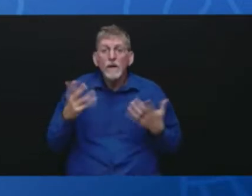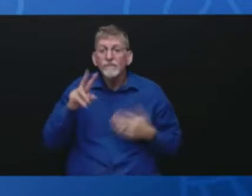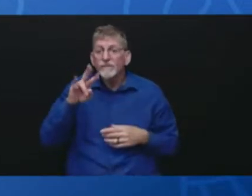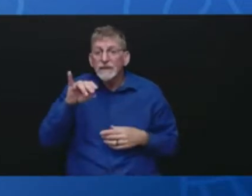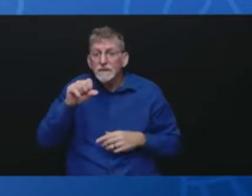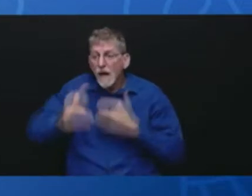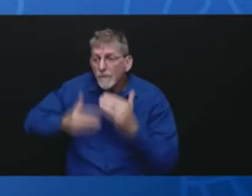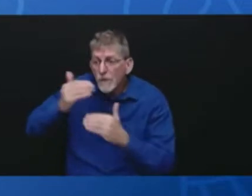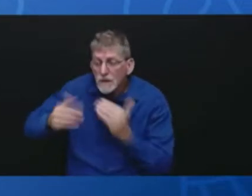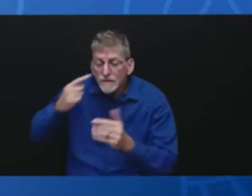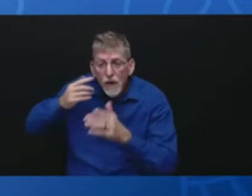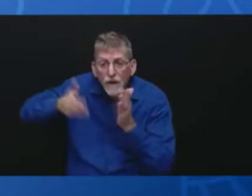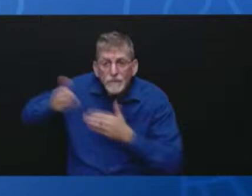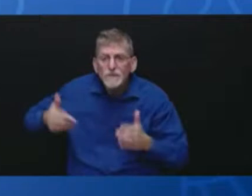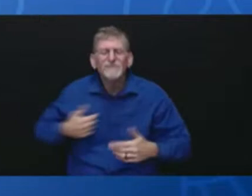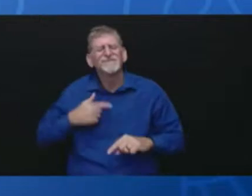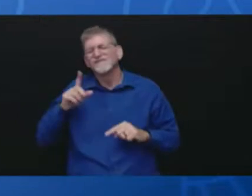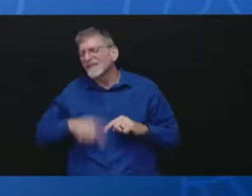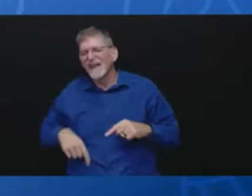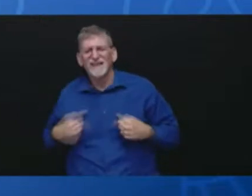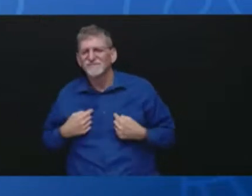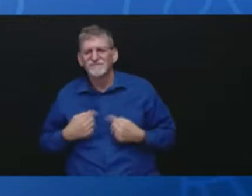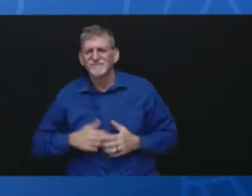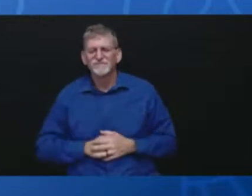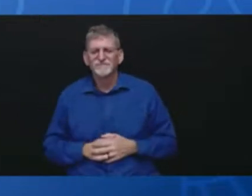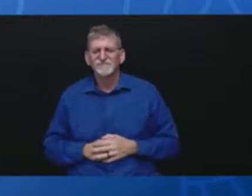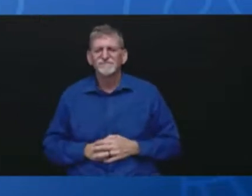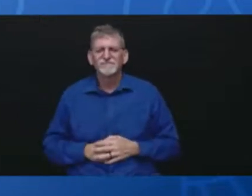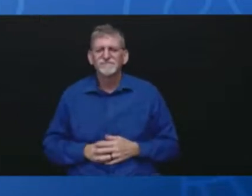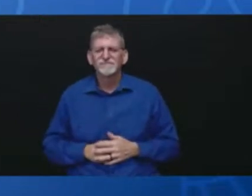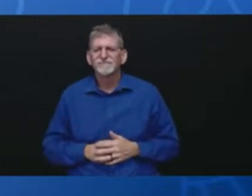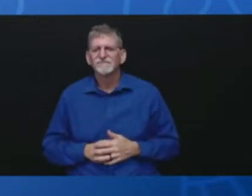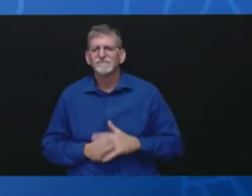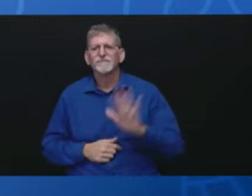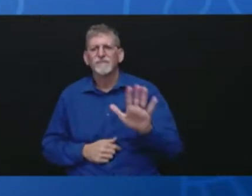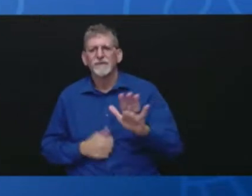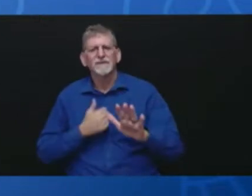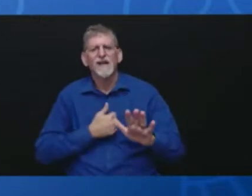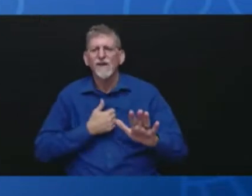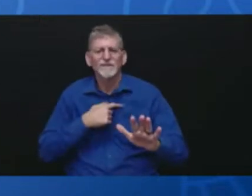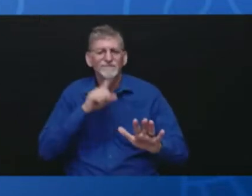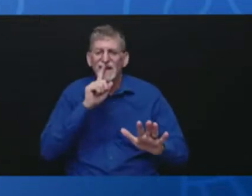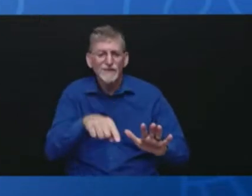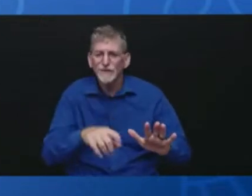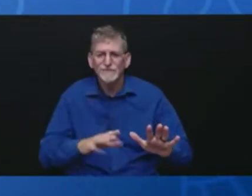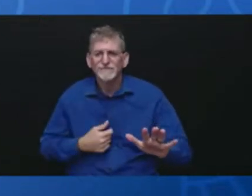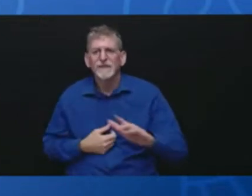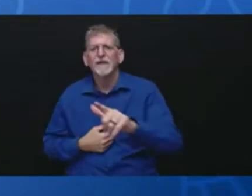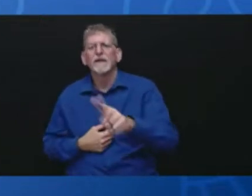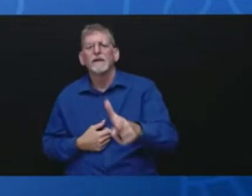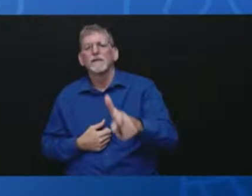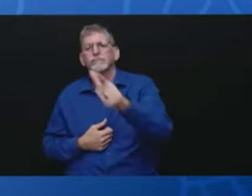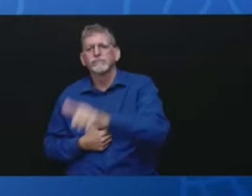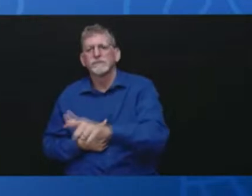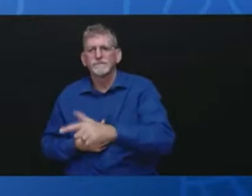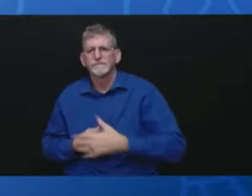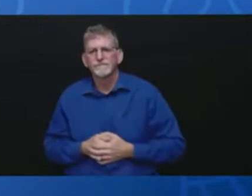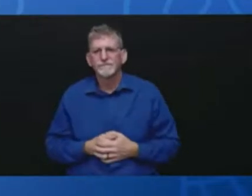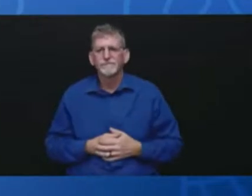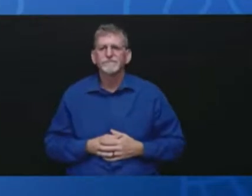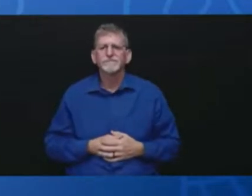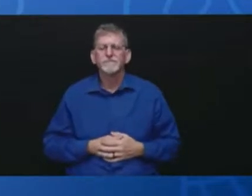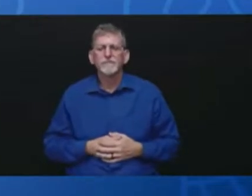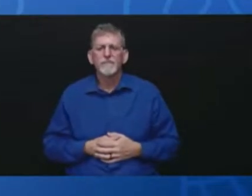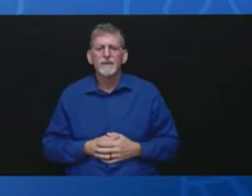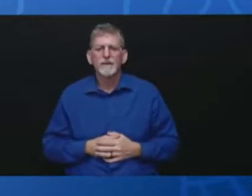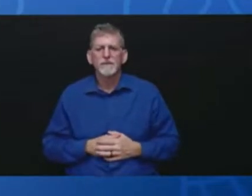not going to do that. And so I'm sorry. I would love to be able to answer your question, but I can't. Yes. Okay. Yes. Go ahead. Yes.